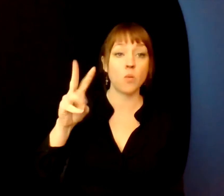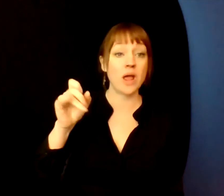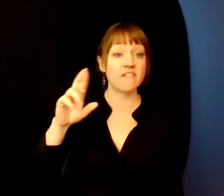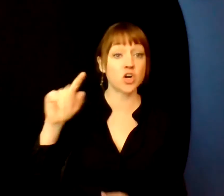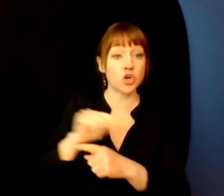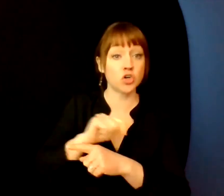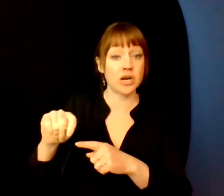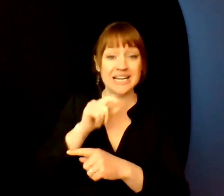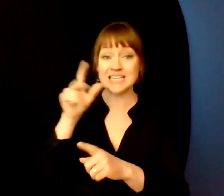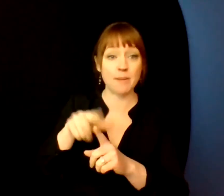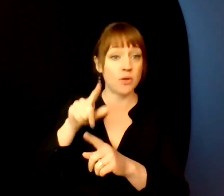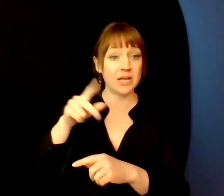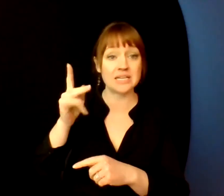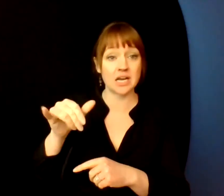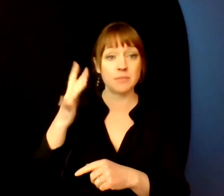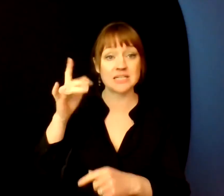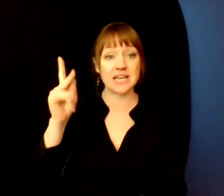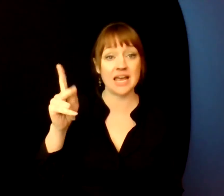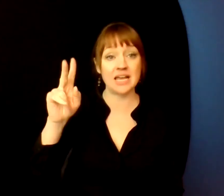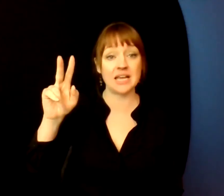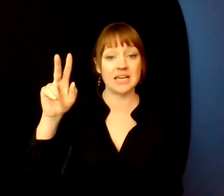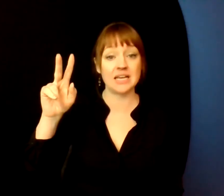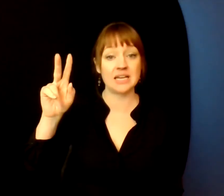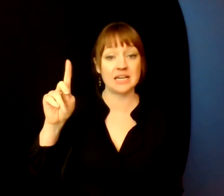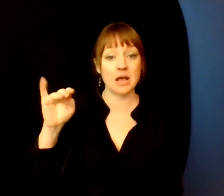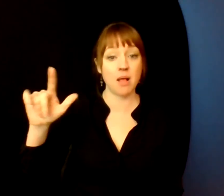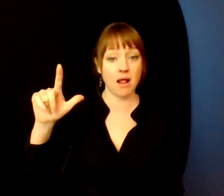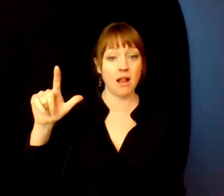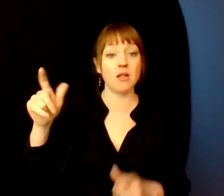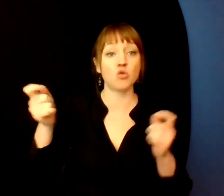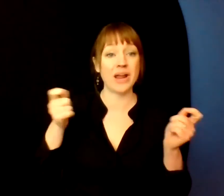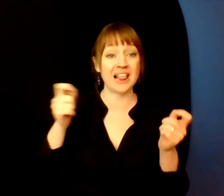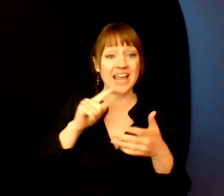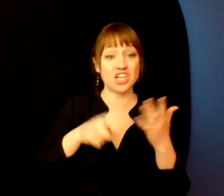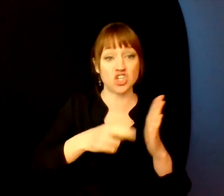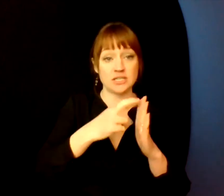applicable in Kentucky because of KBML regulations. So I'll go ahead and look at that, but